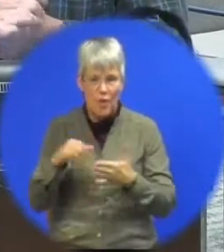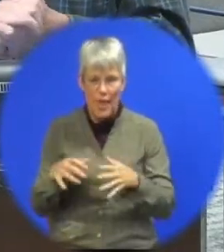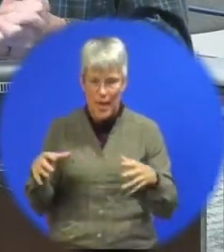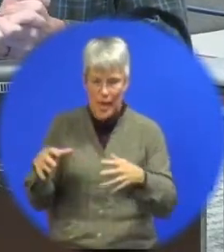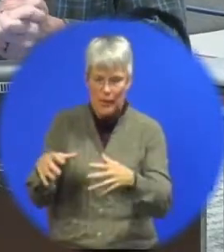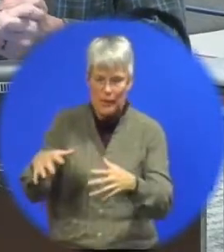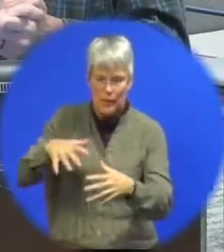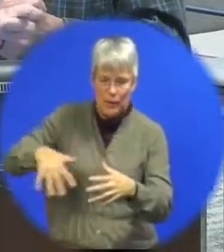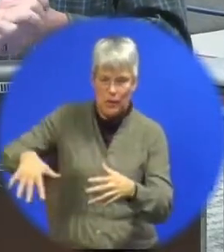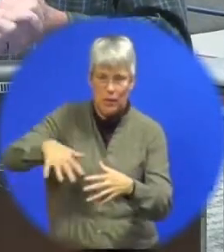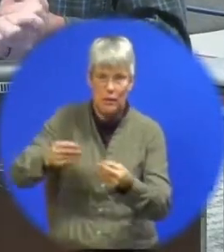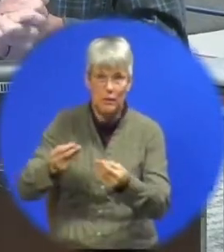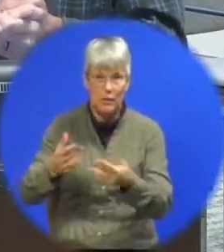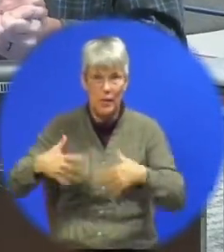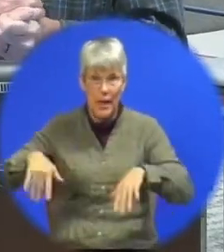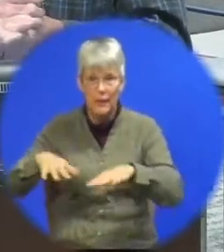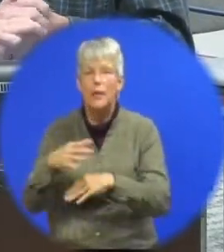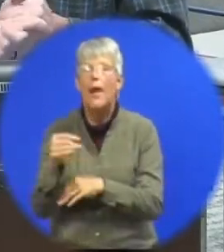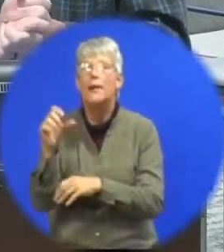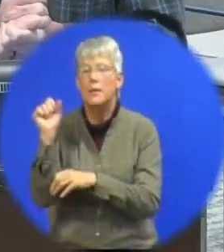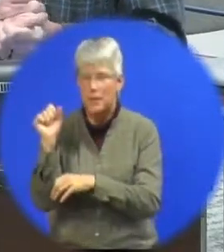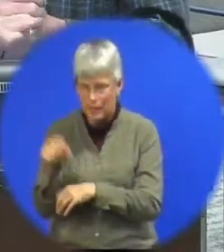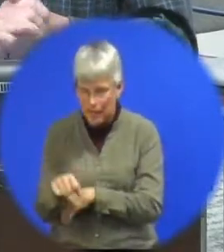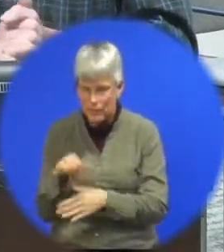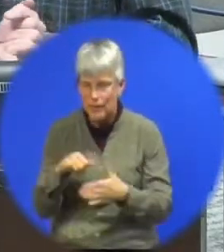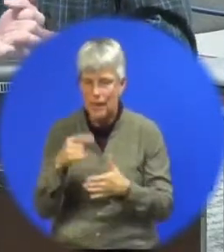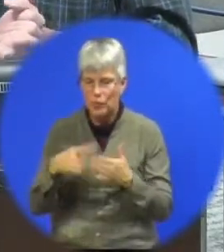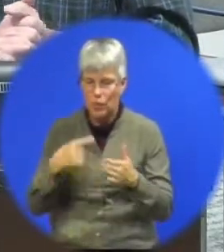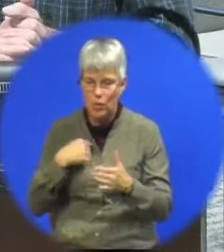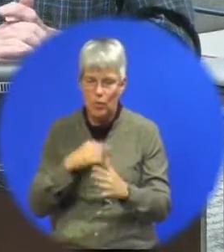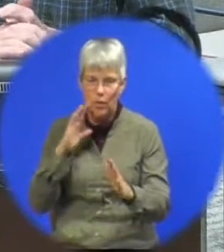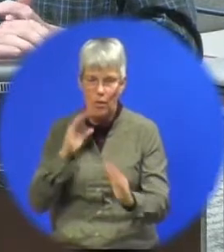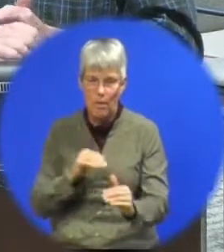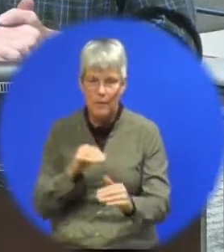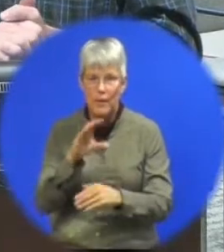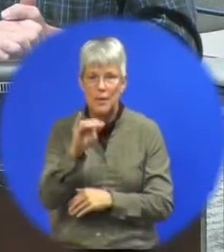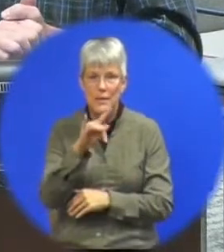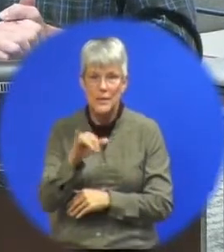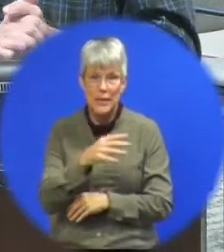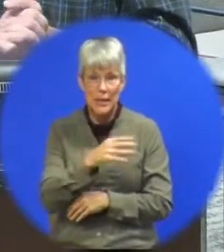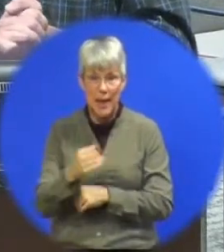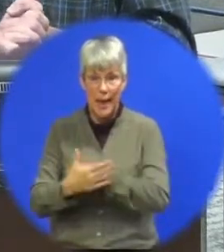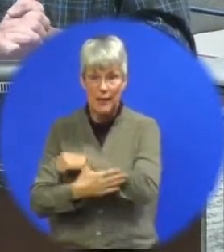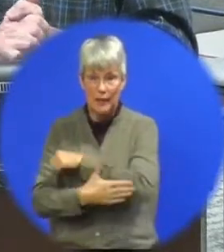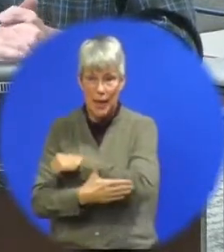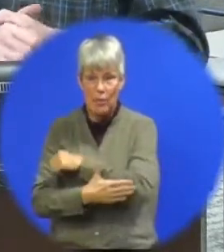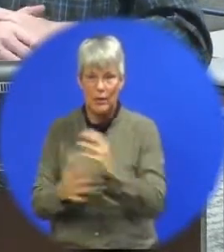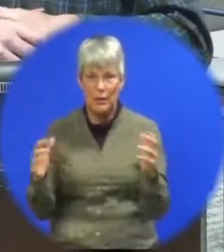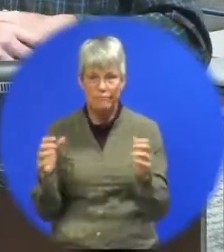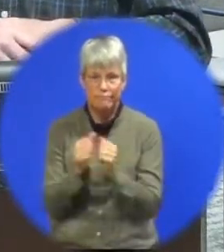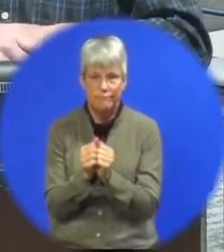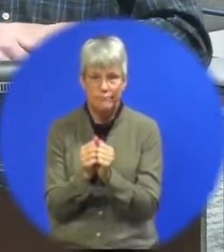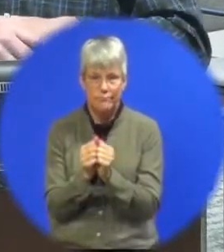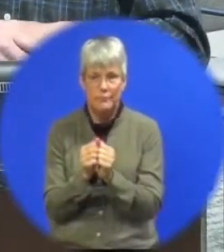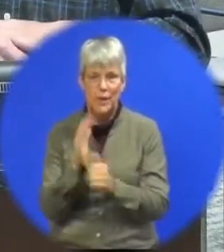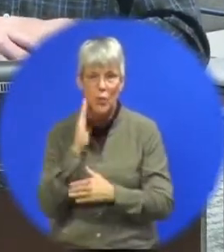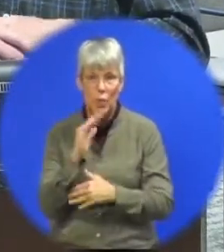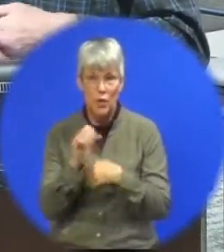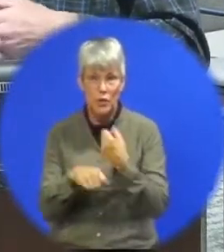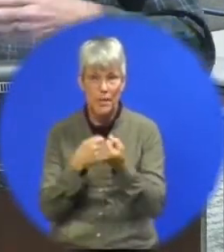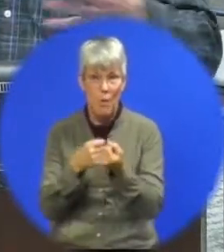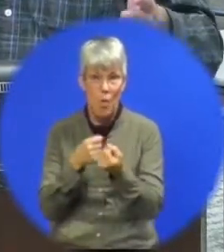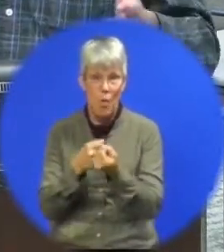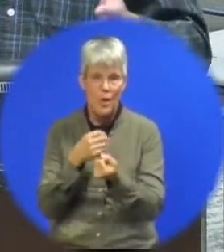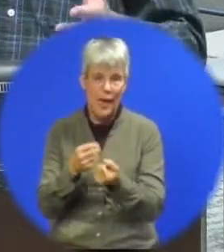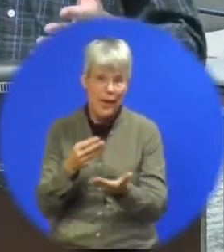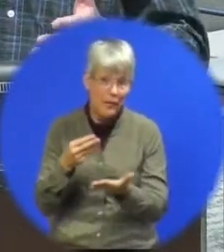And yes, that's what we hope, is that the city and the county would be interested in supporting and hopefully funding